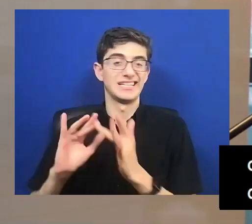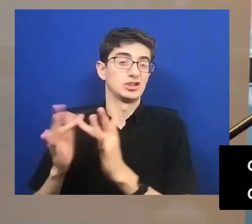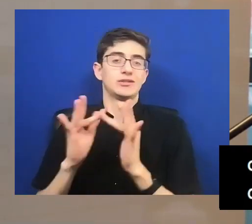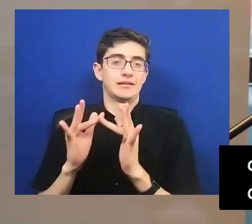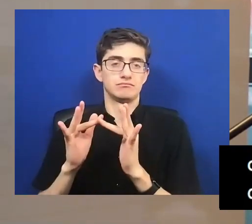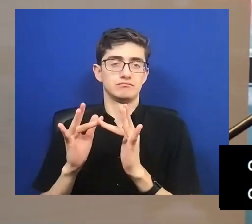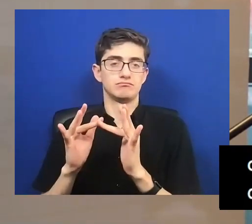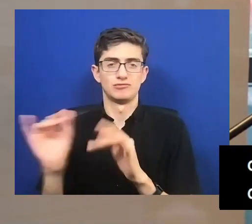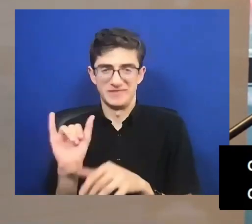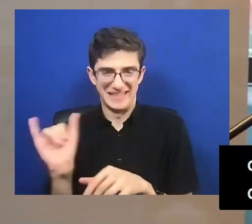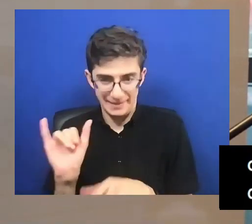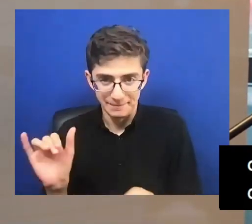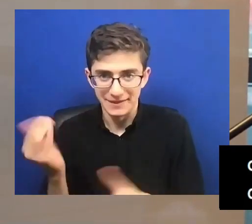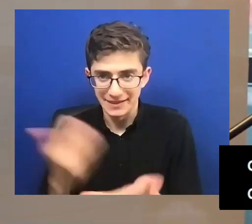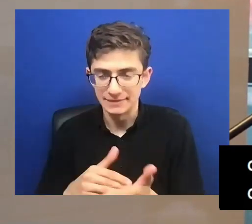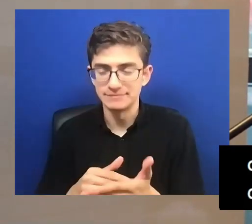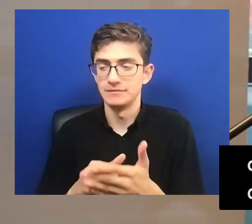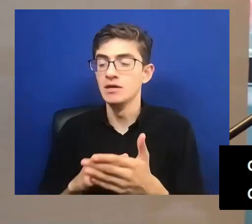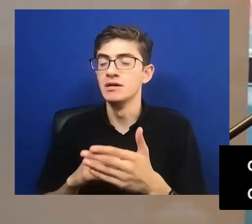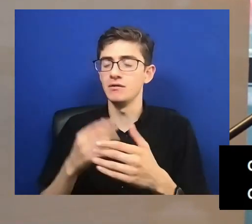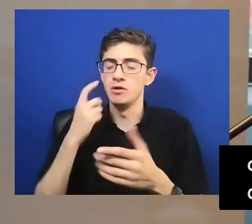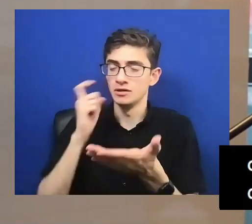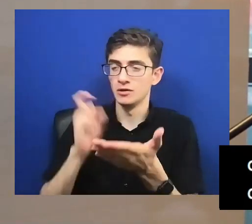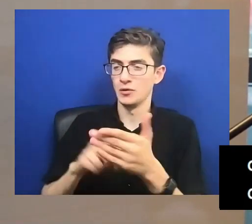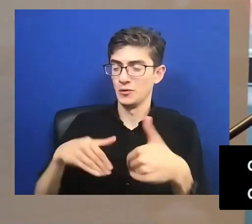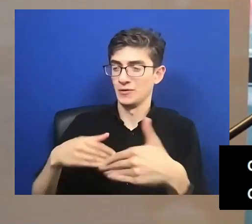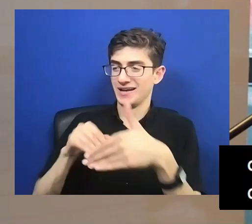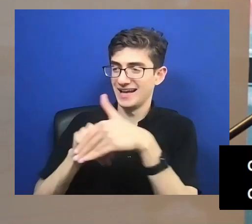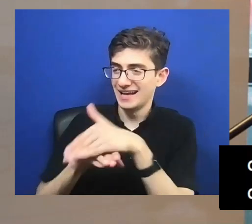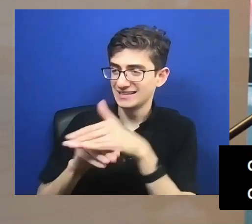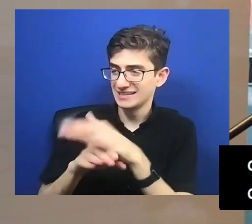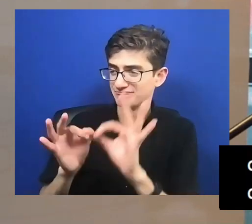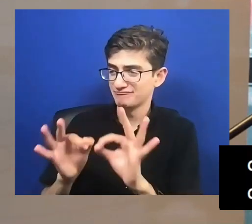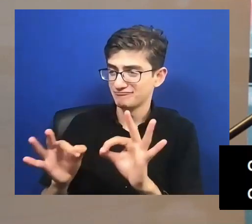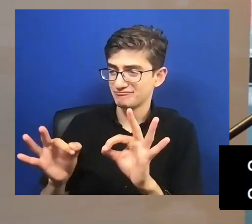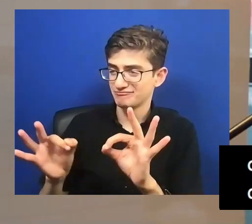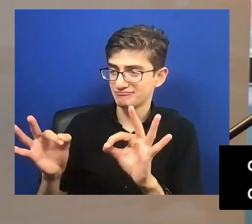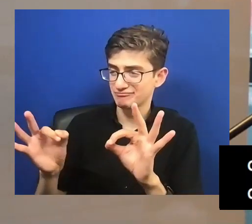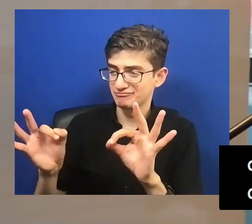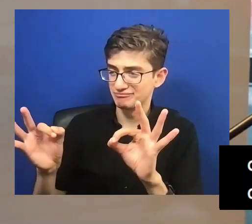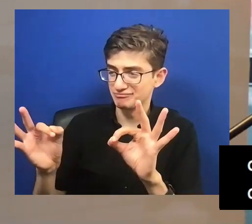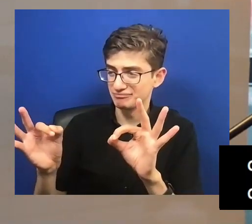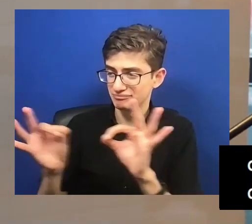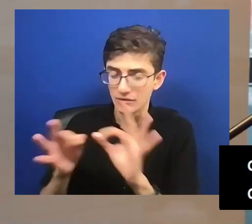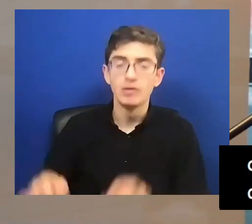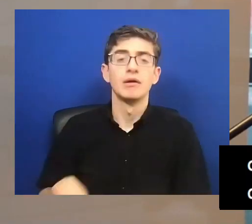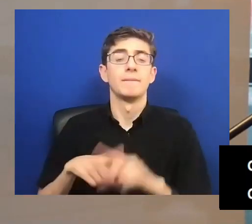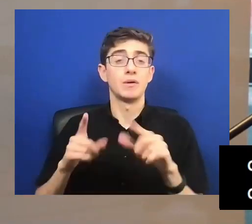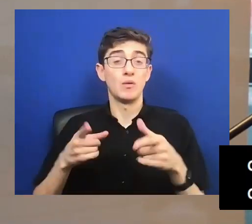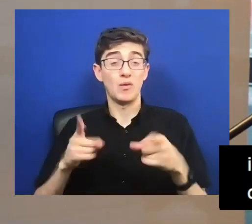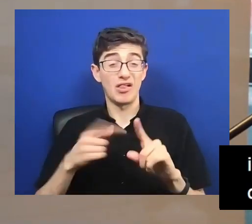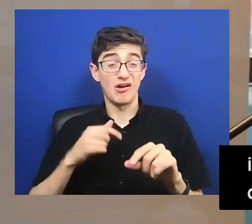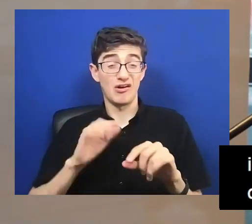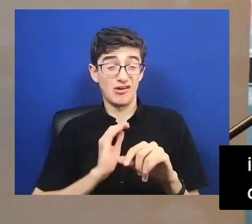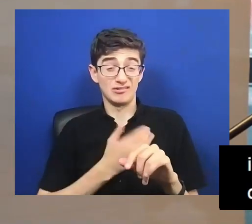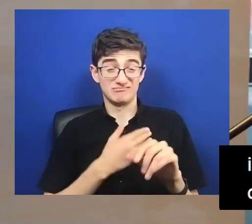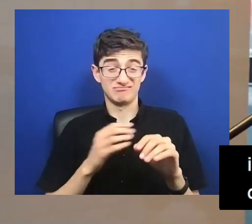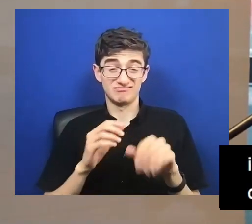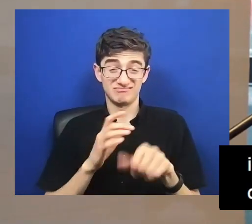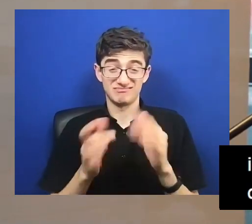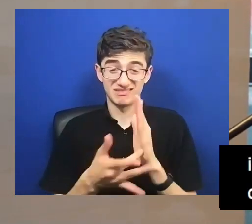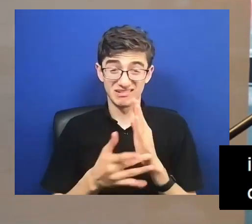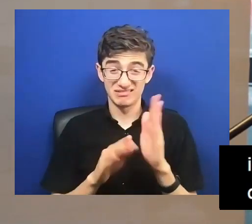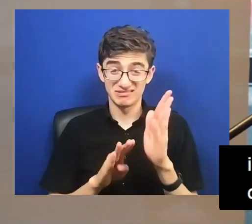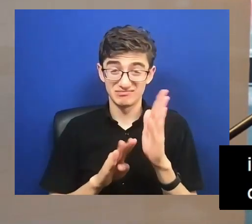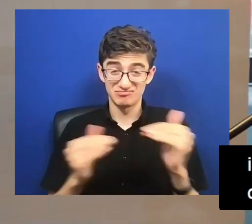need for access, but really understanding that, you know, we, as our technology is rapidly advancing, we can't continue